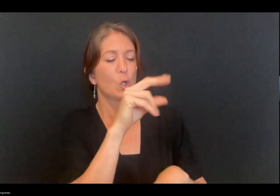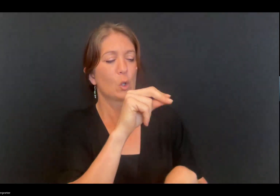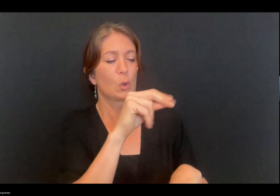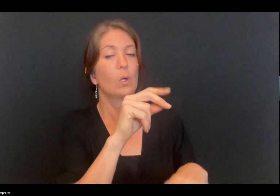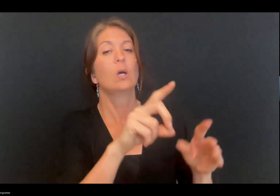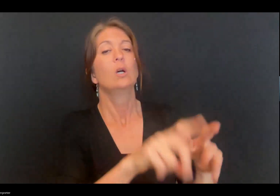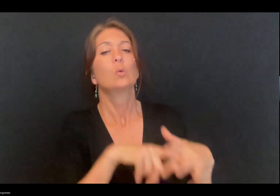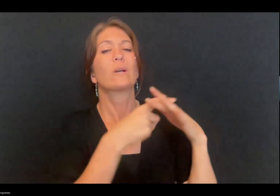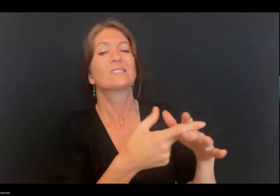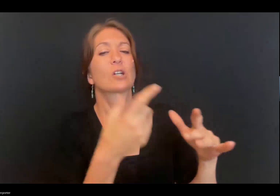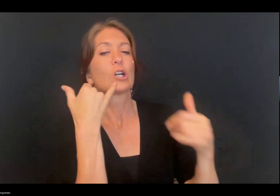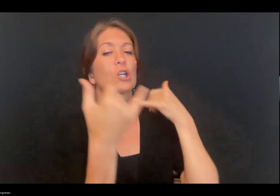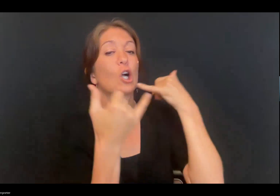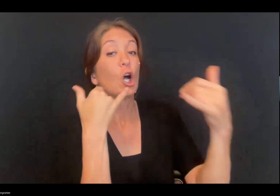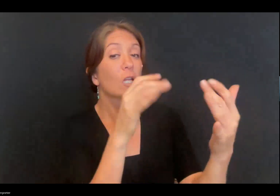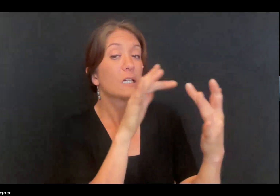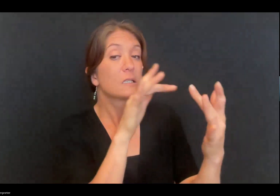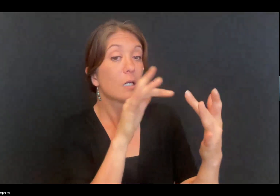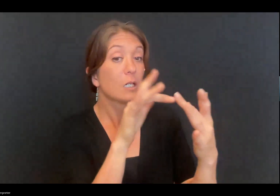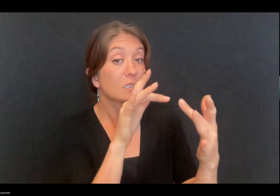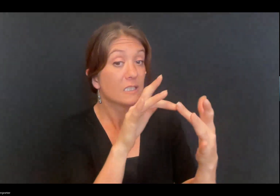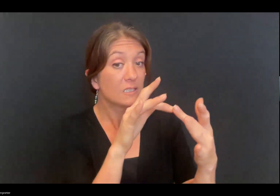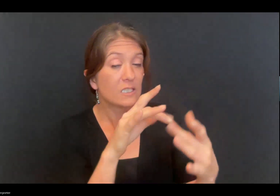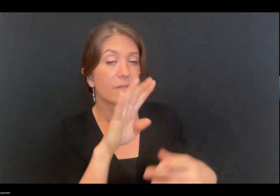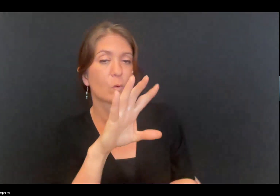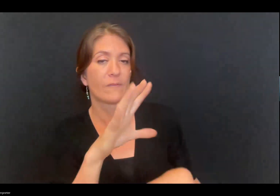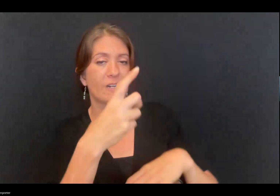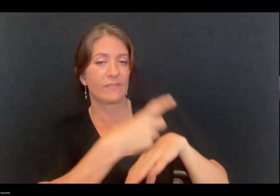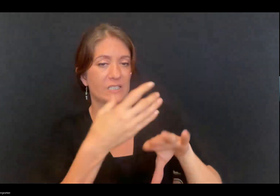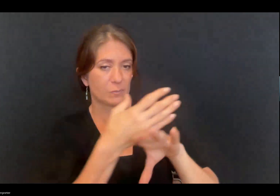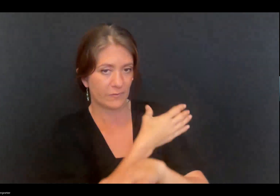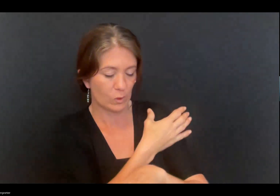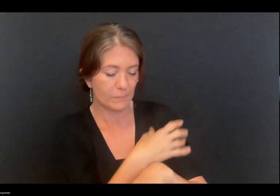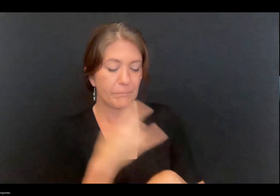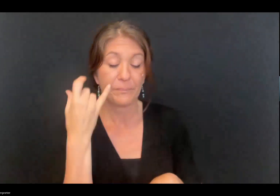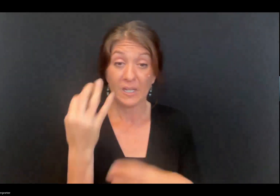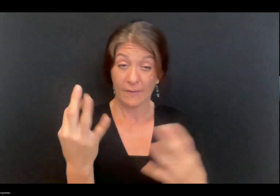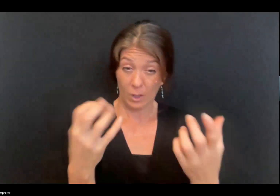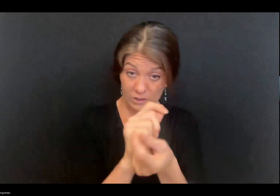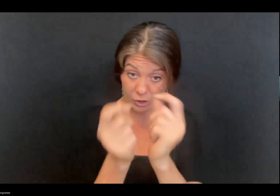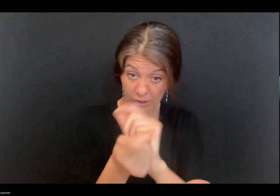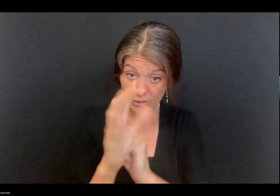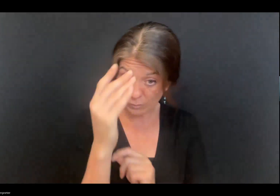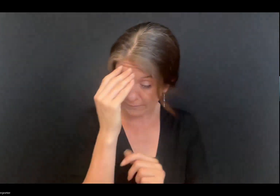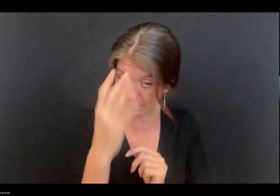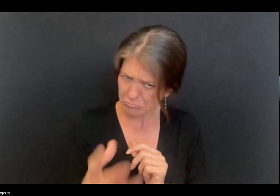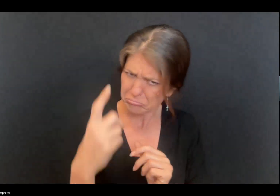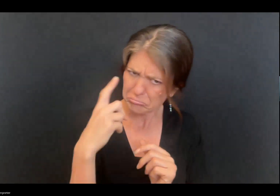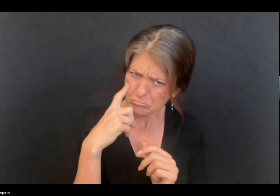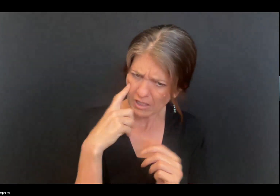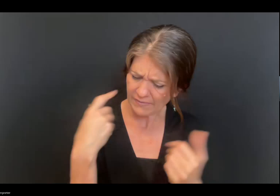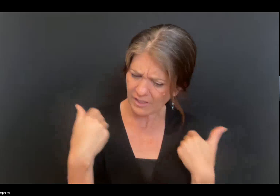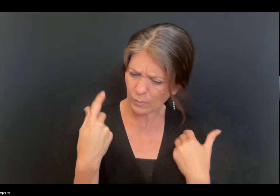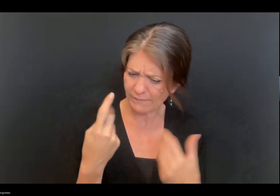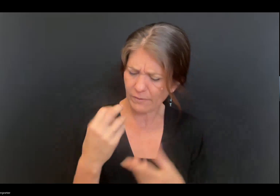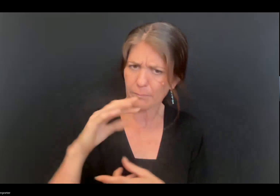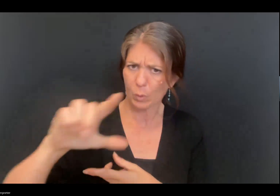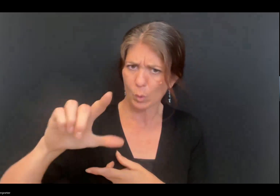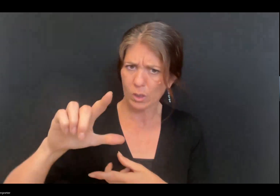calling them, contacting them 45 days out. If someone wants to change their information, I believe there's a portal site that they